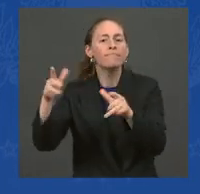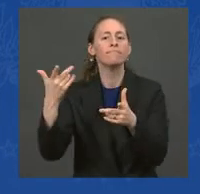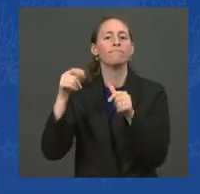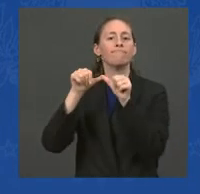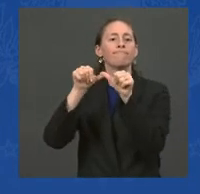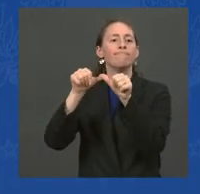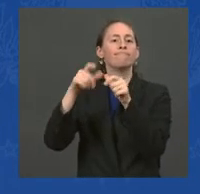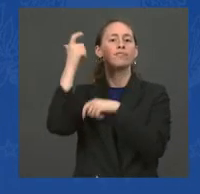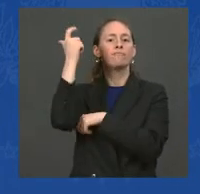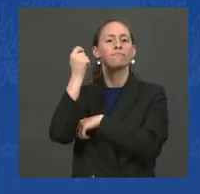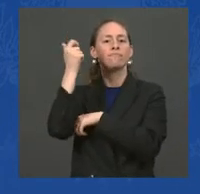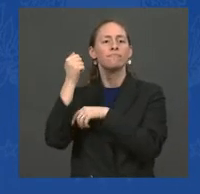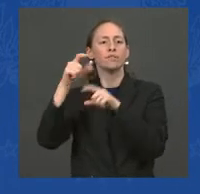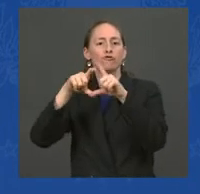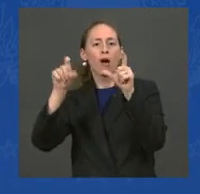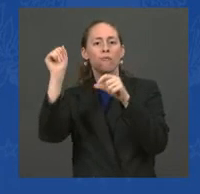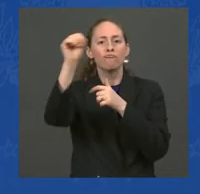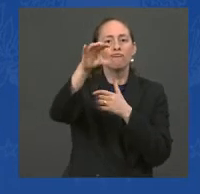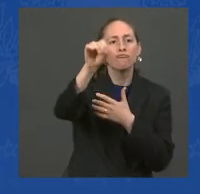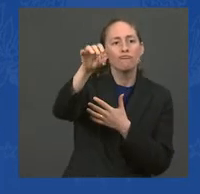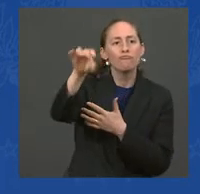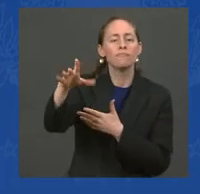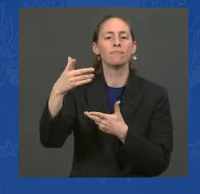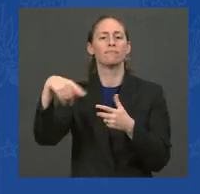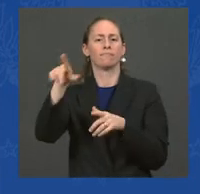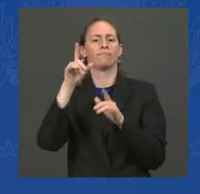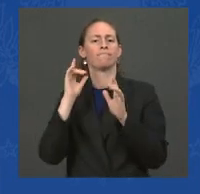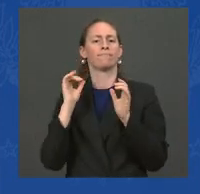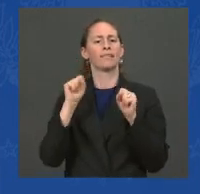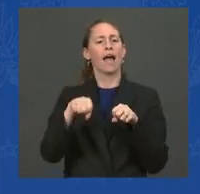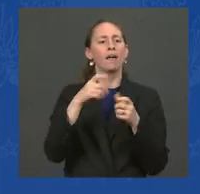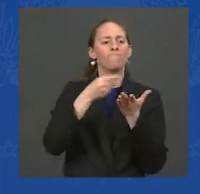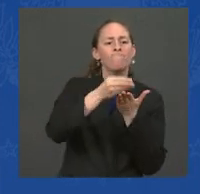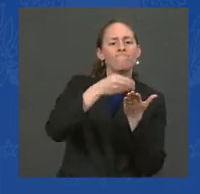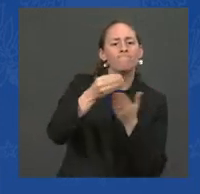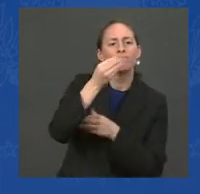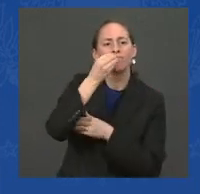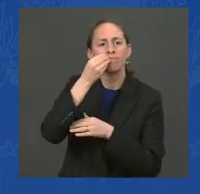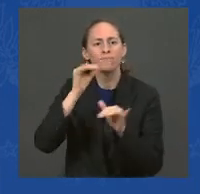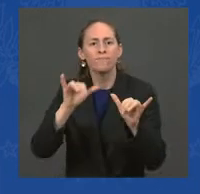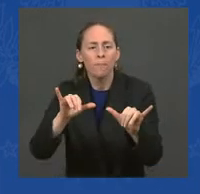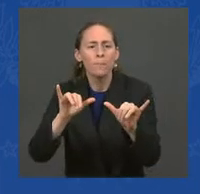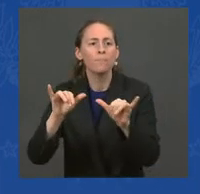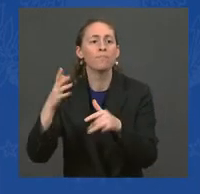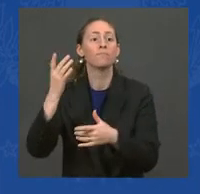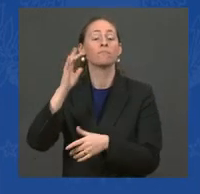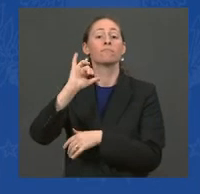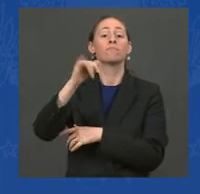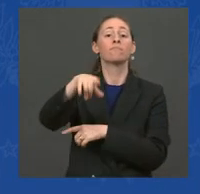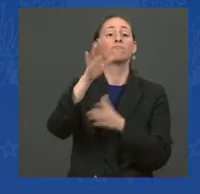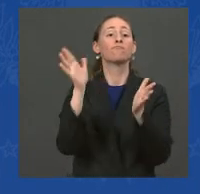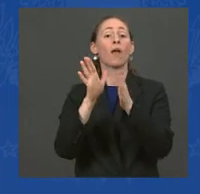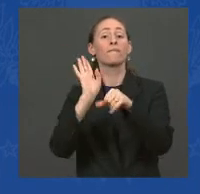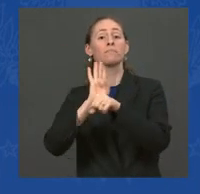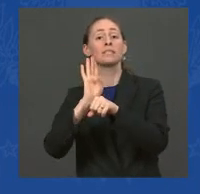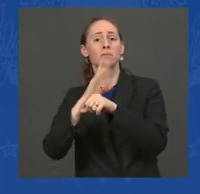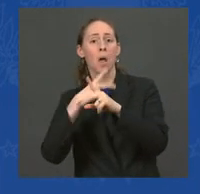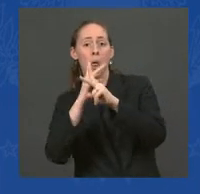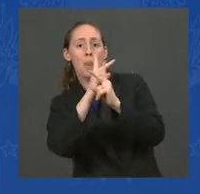put food on the table for their families. Hundreds of thousands of loans to help small businesses stay open and